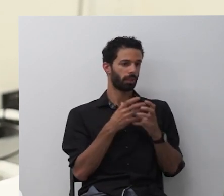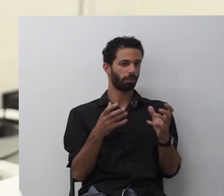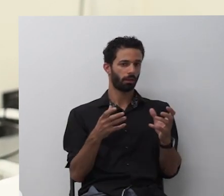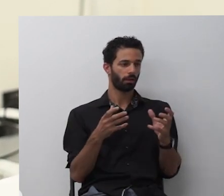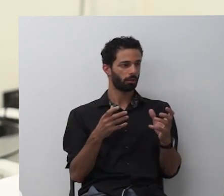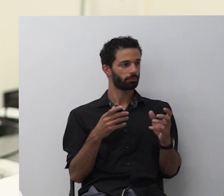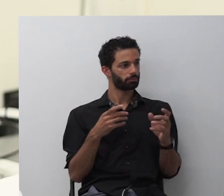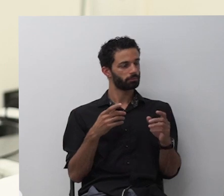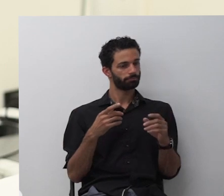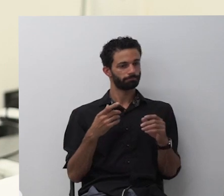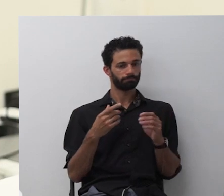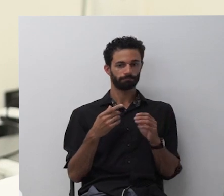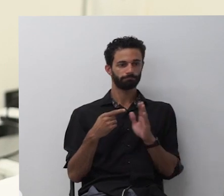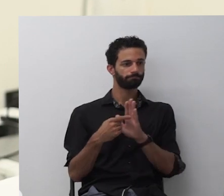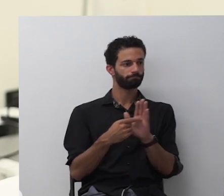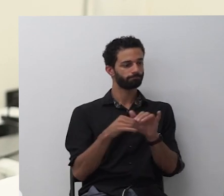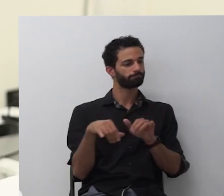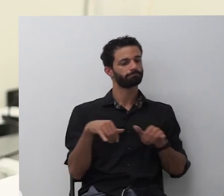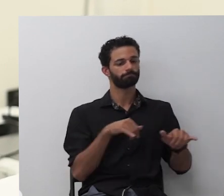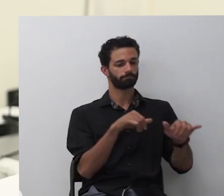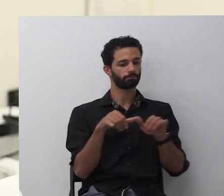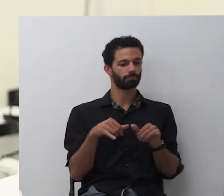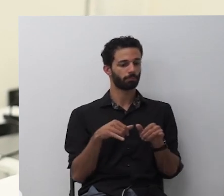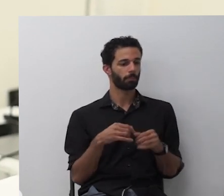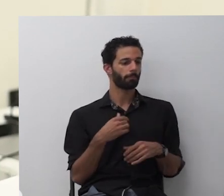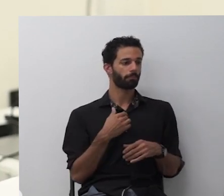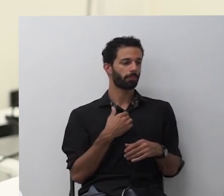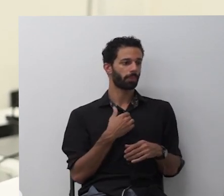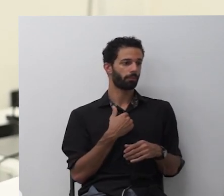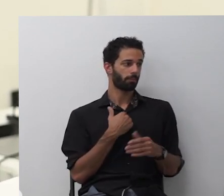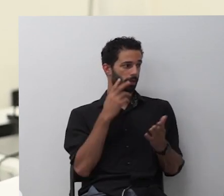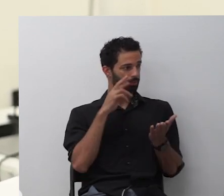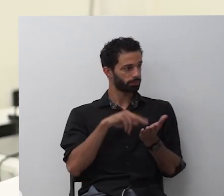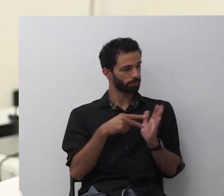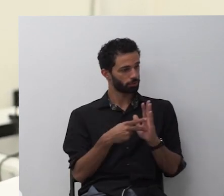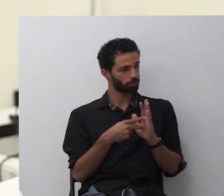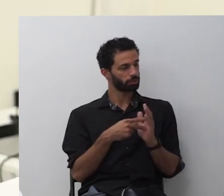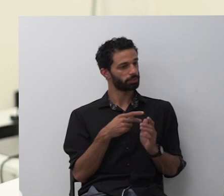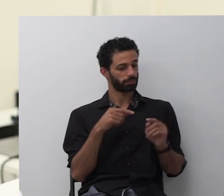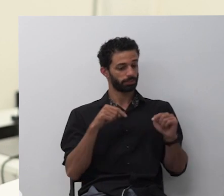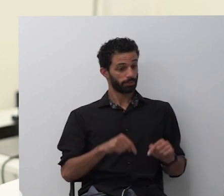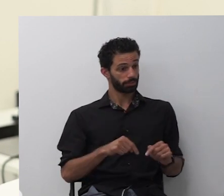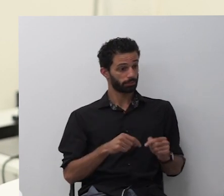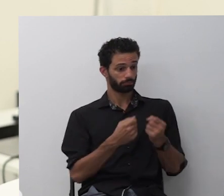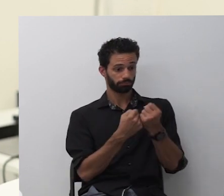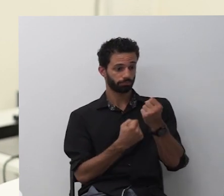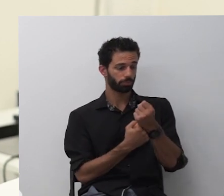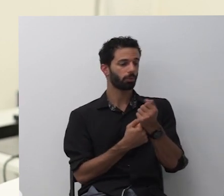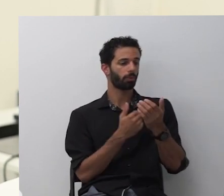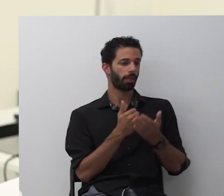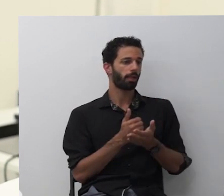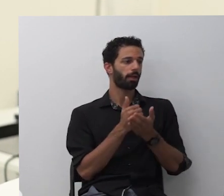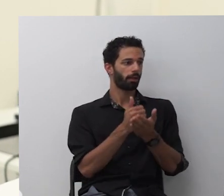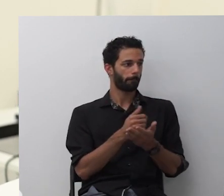This framework is a really humble offering on my part. My intention is that this framework can just buttress the work